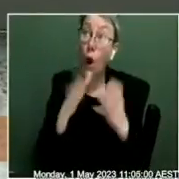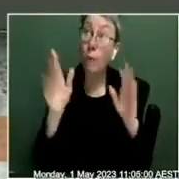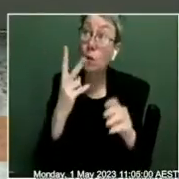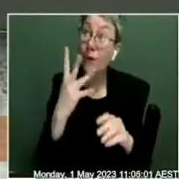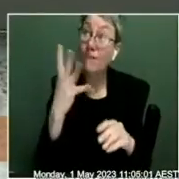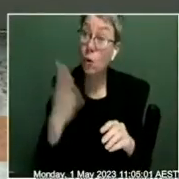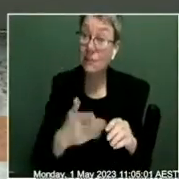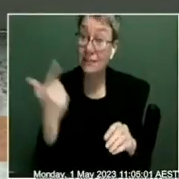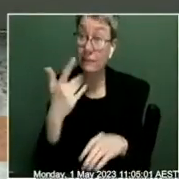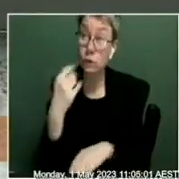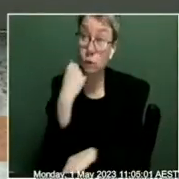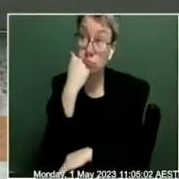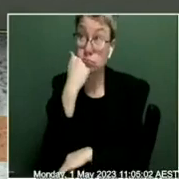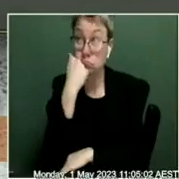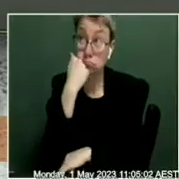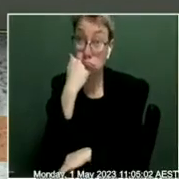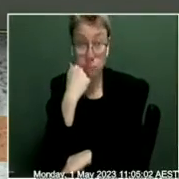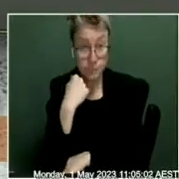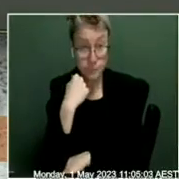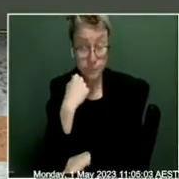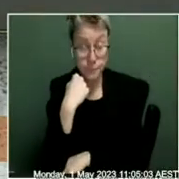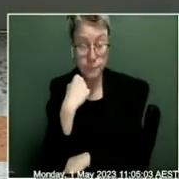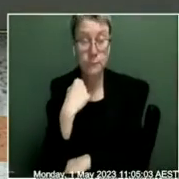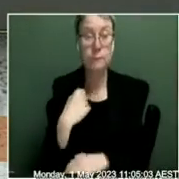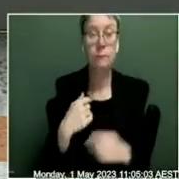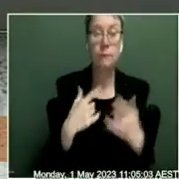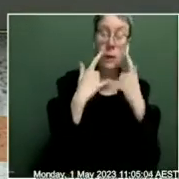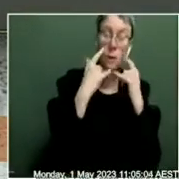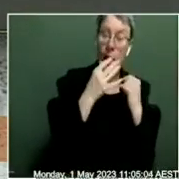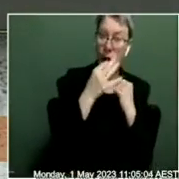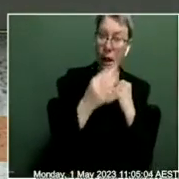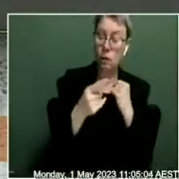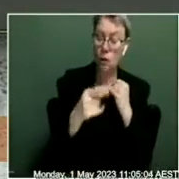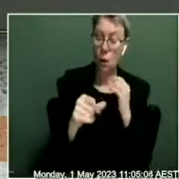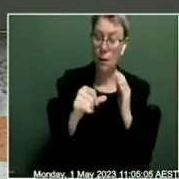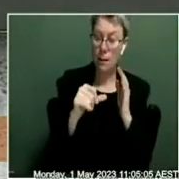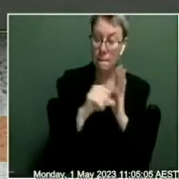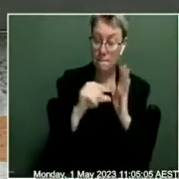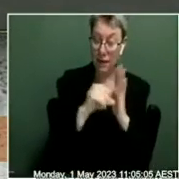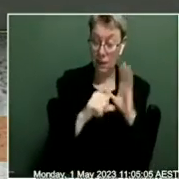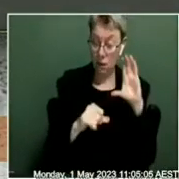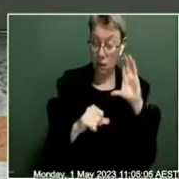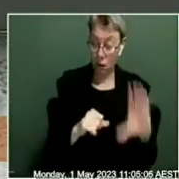never provided for complete coverage of the health response, the first response?